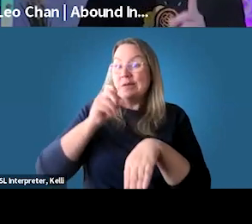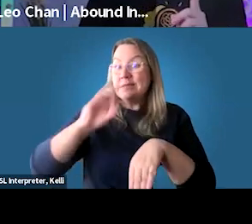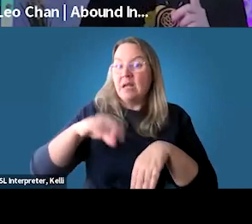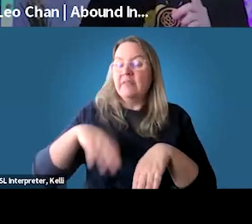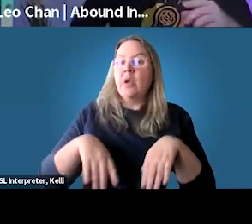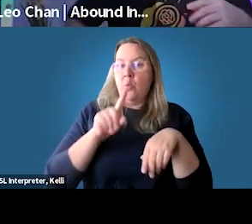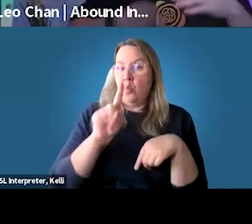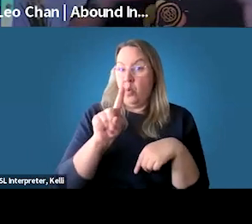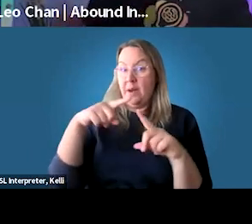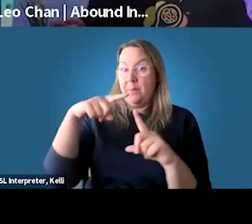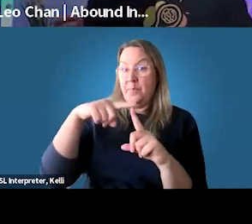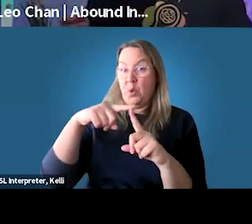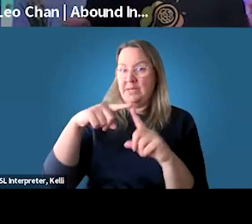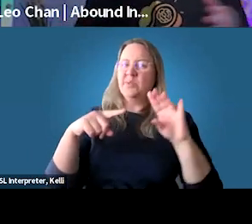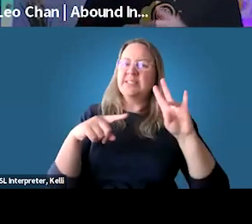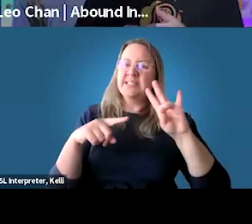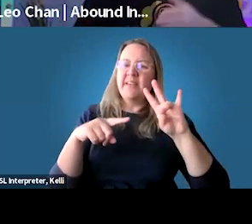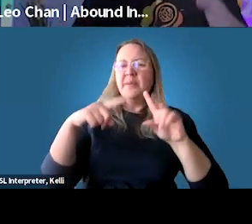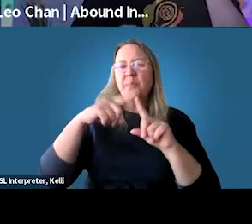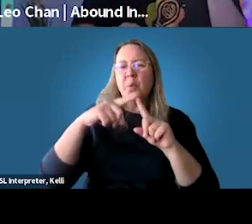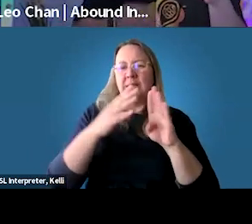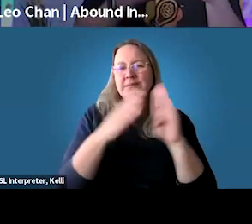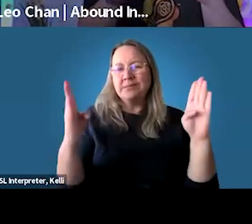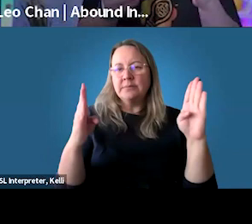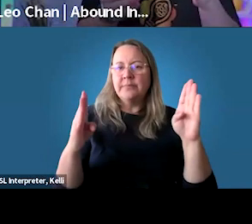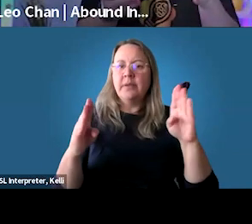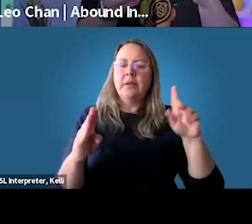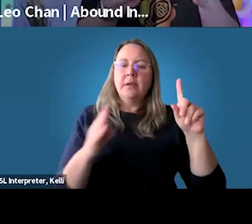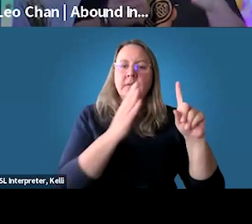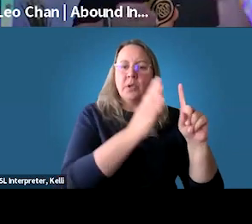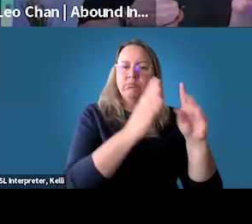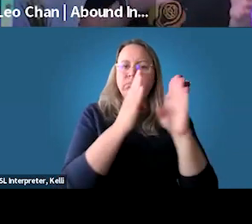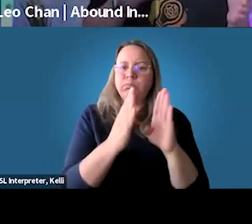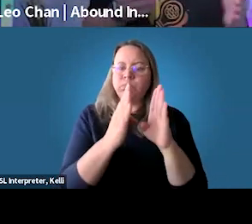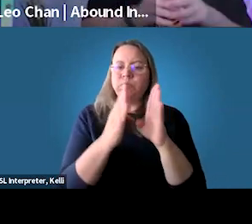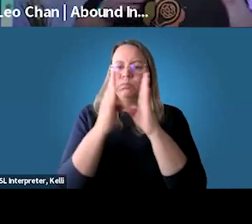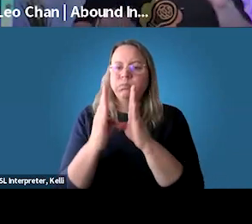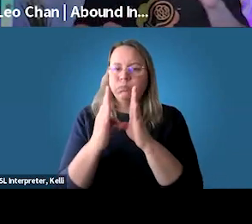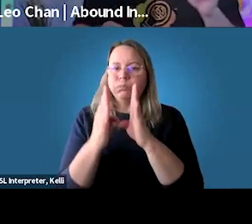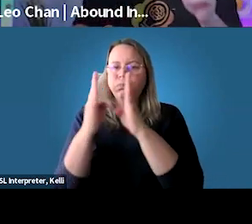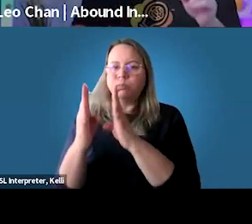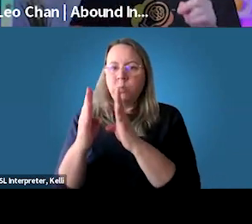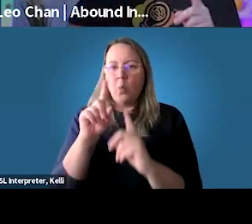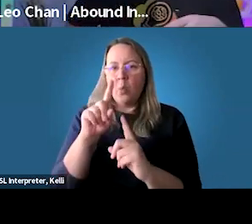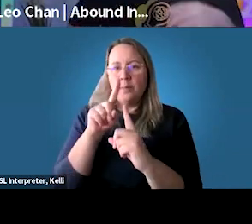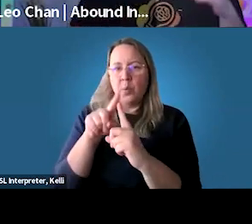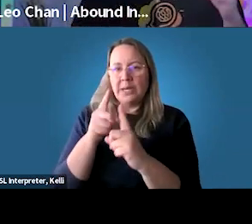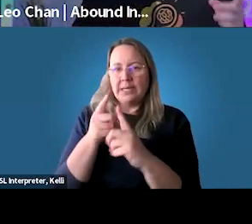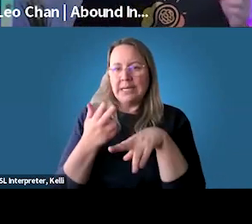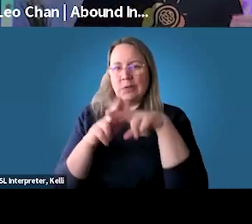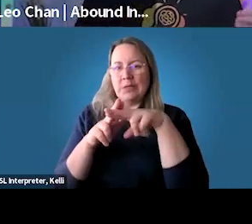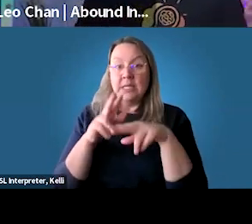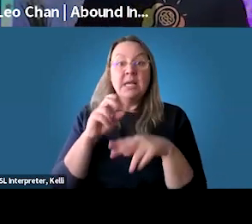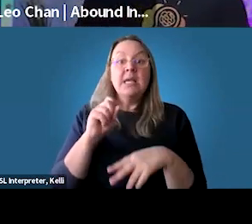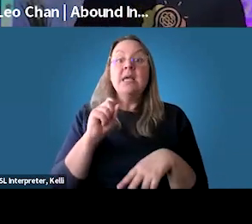by 1 point on a 7-point Likert scale. So if it moved from like 5 points to 6 points or 4 to 5, just 1 point increase, it would